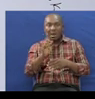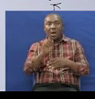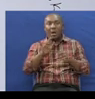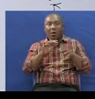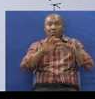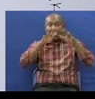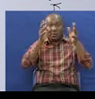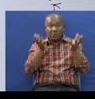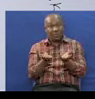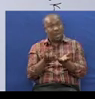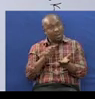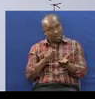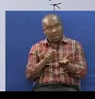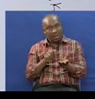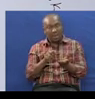of the sphere